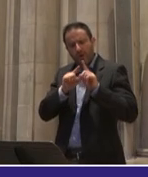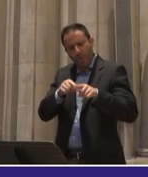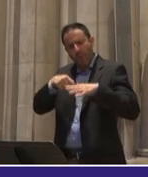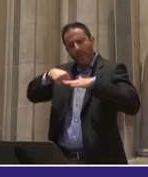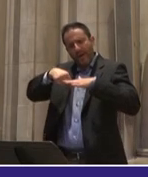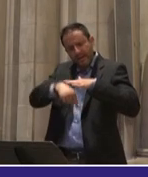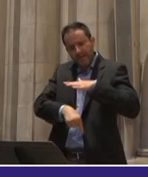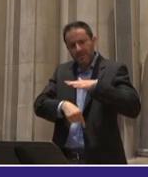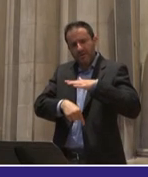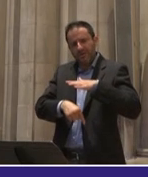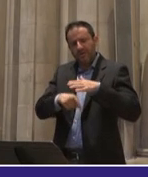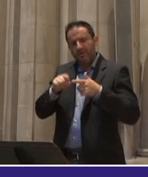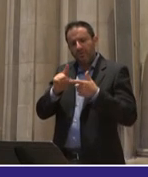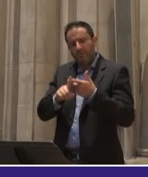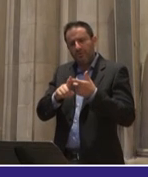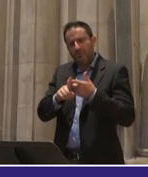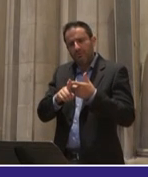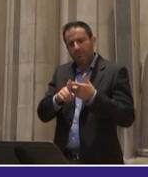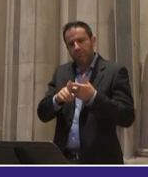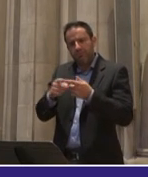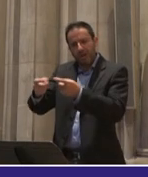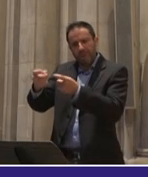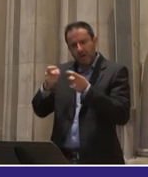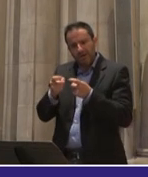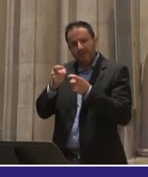into a given path.